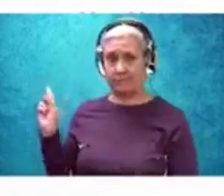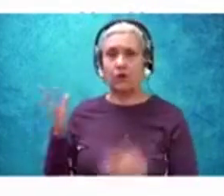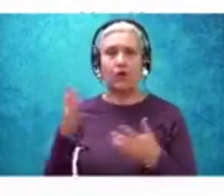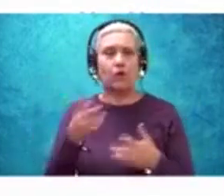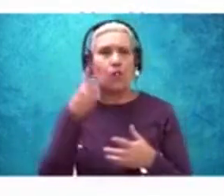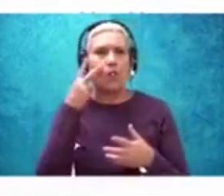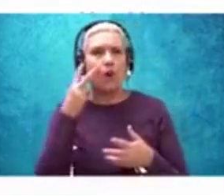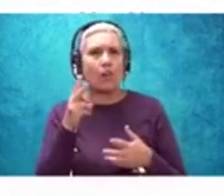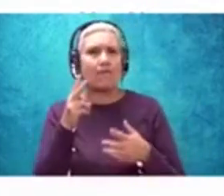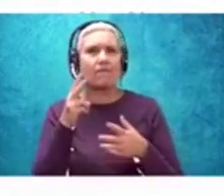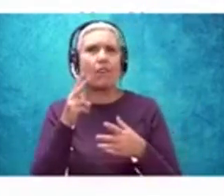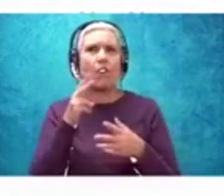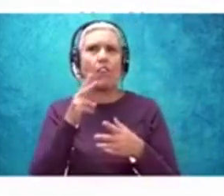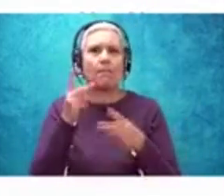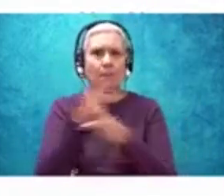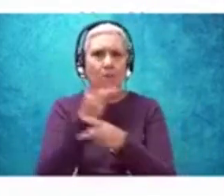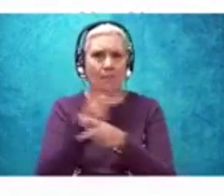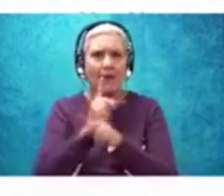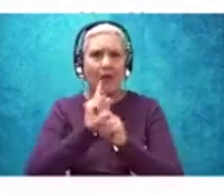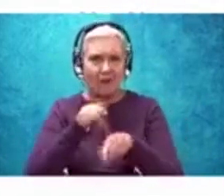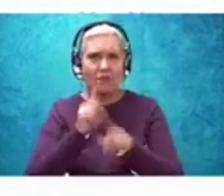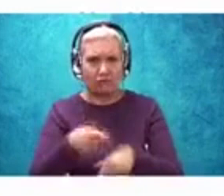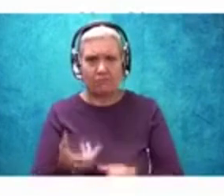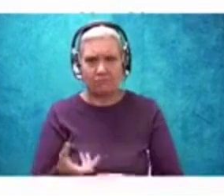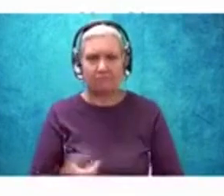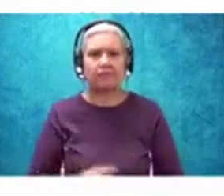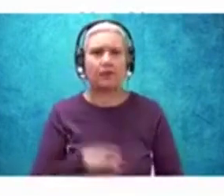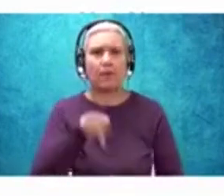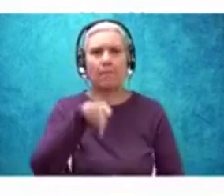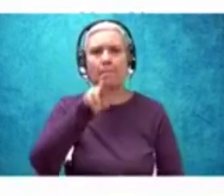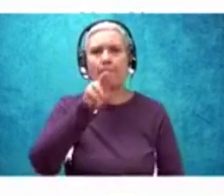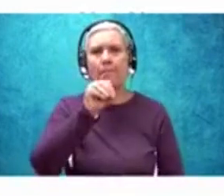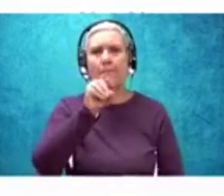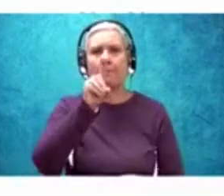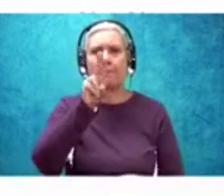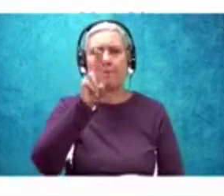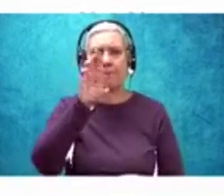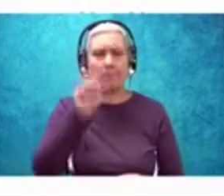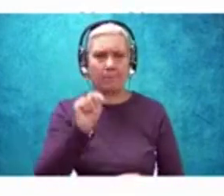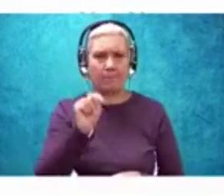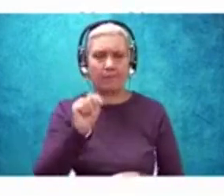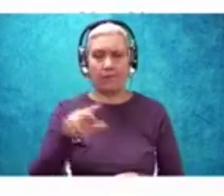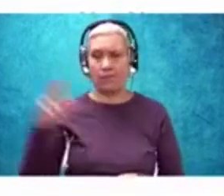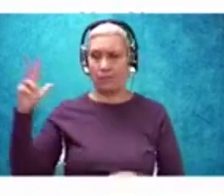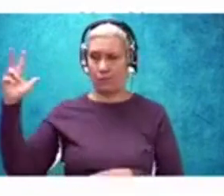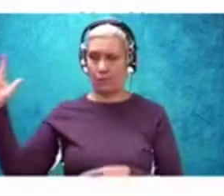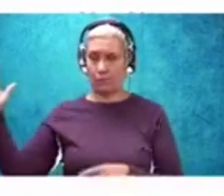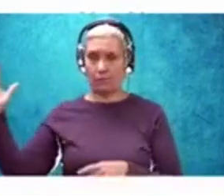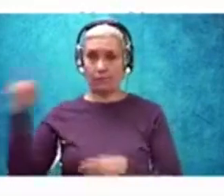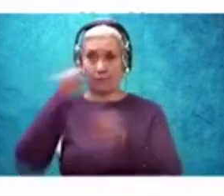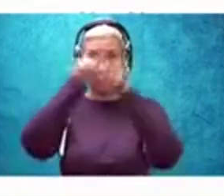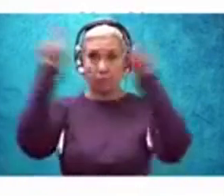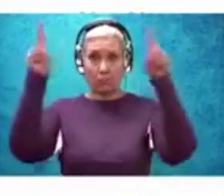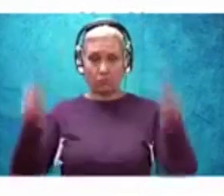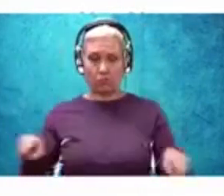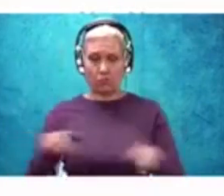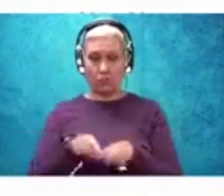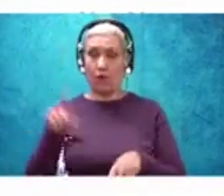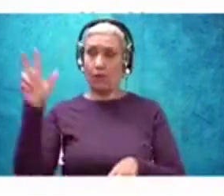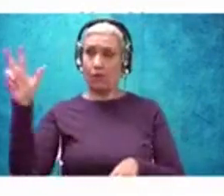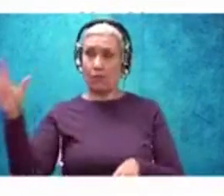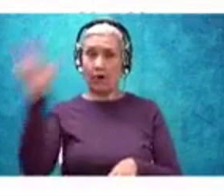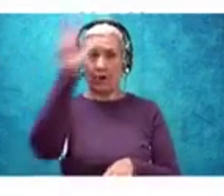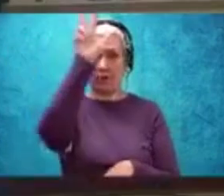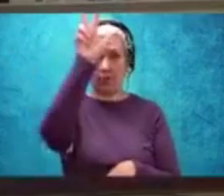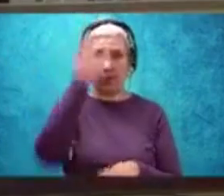products, multiplying numbers. And here we can see if I've got side lengths of 3 and 3, so a square, the area there